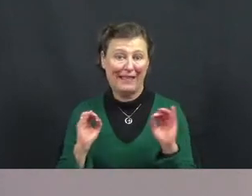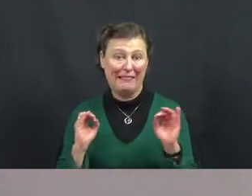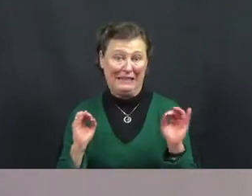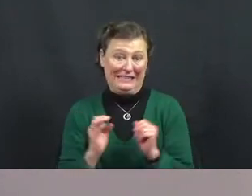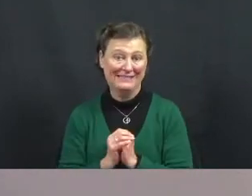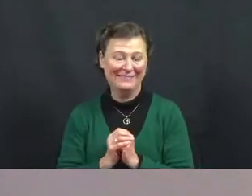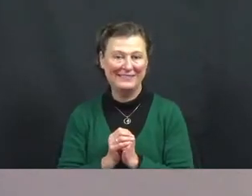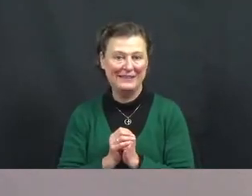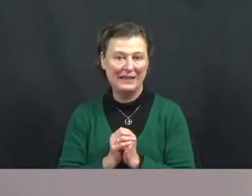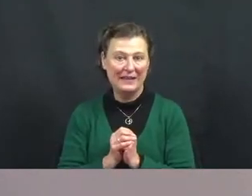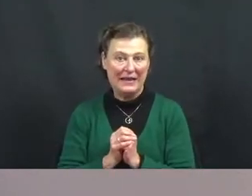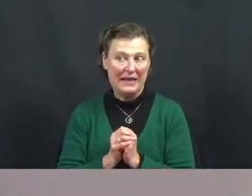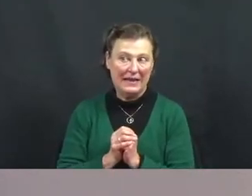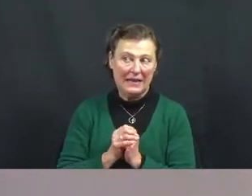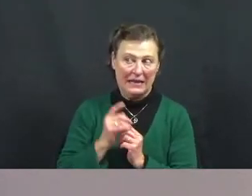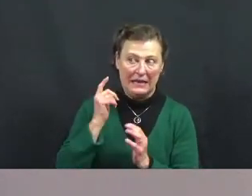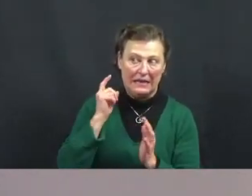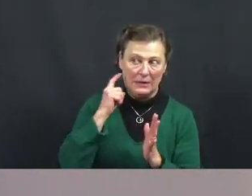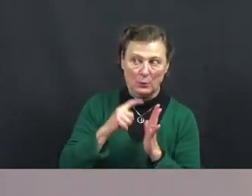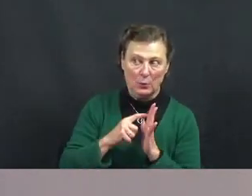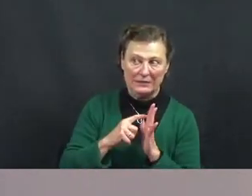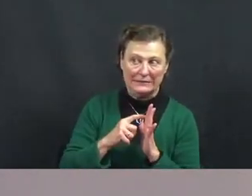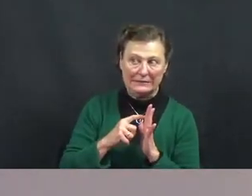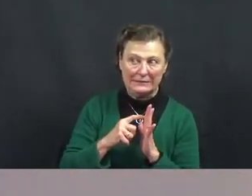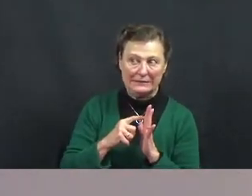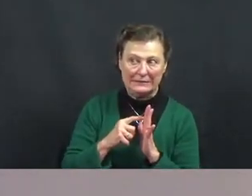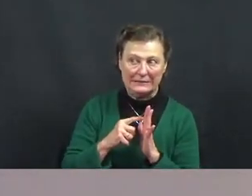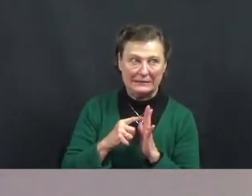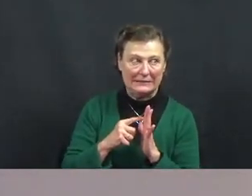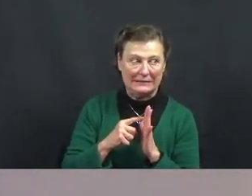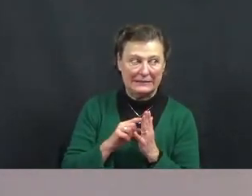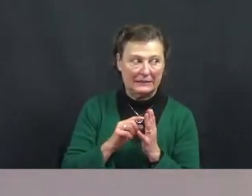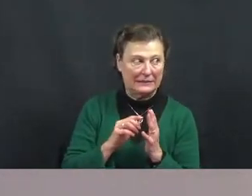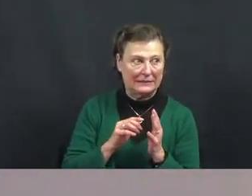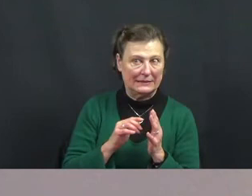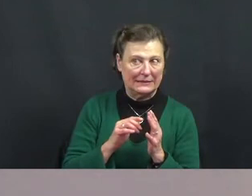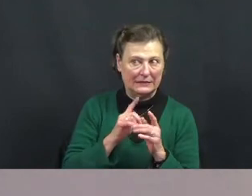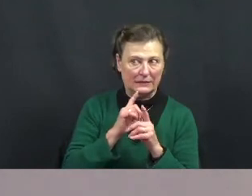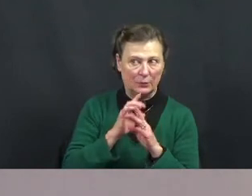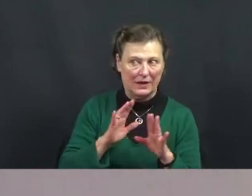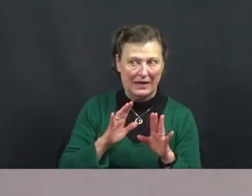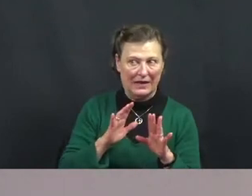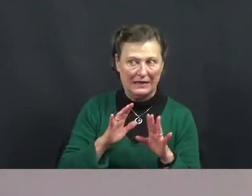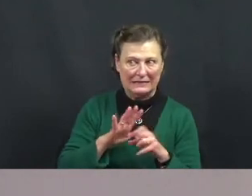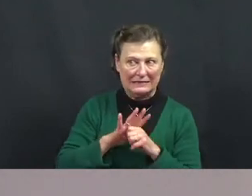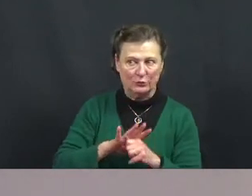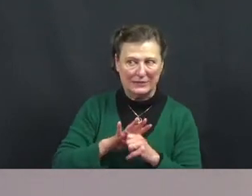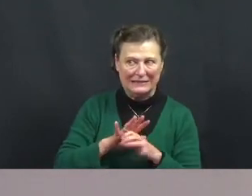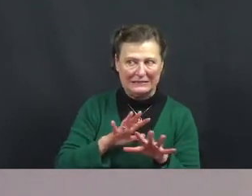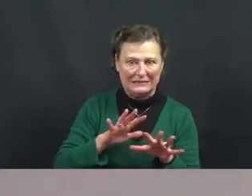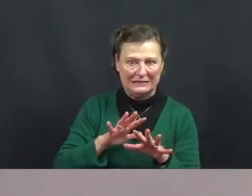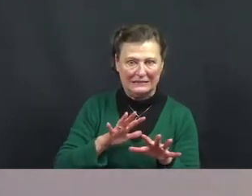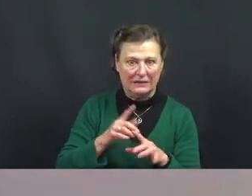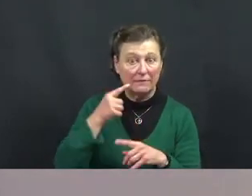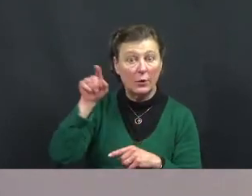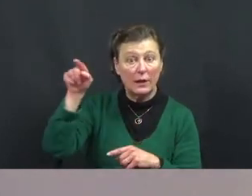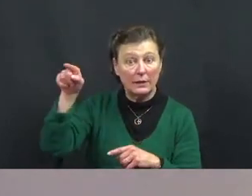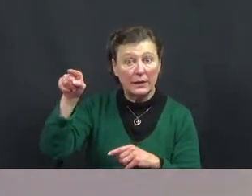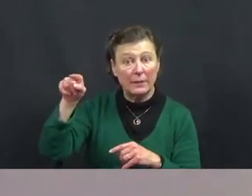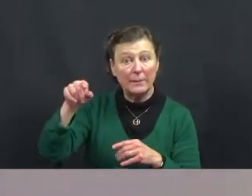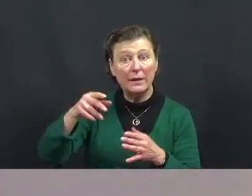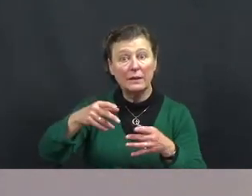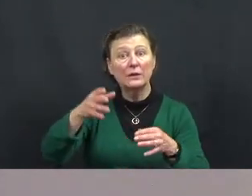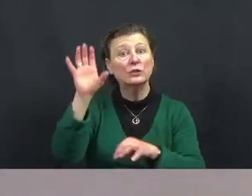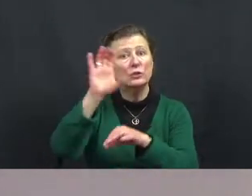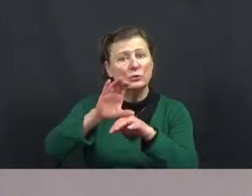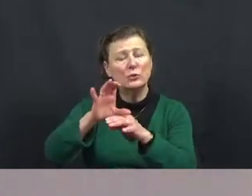there was a noticeable chill in the room. For him, the pulpit was reserved for preaching the